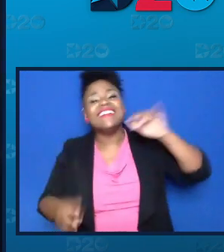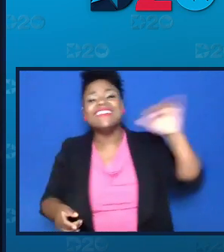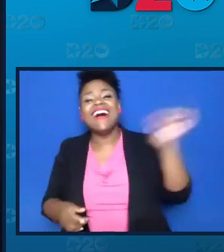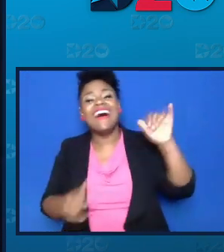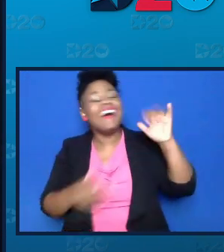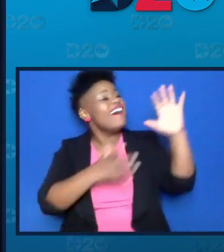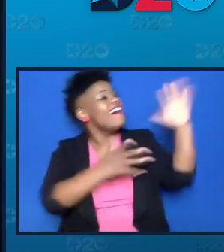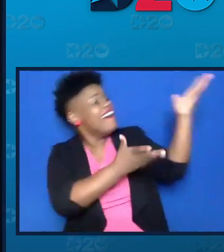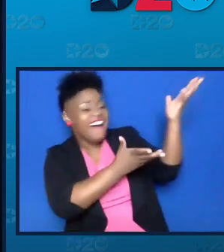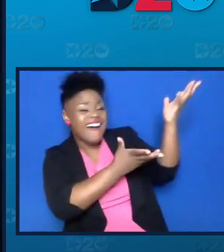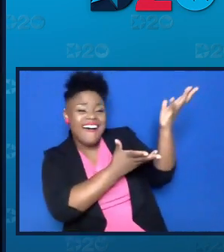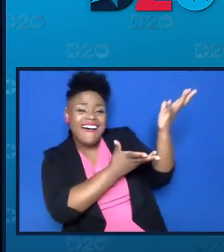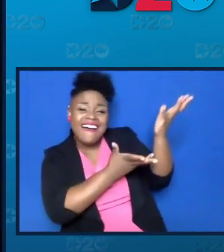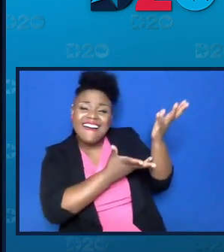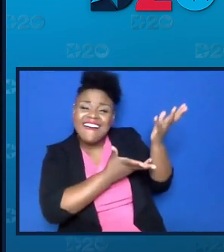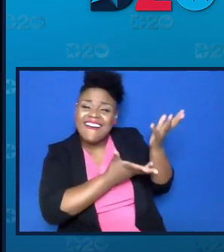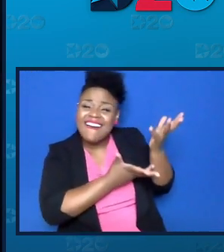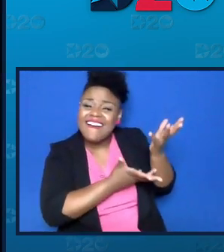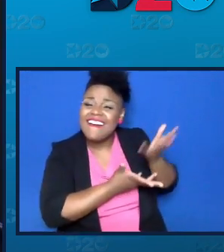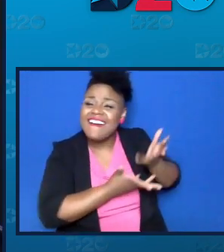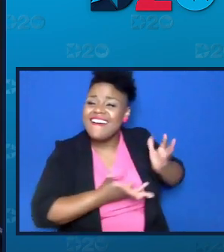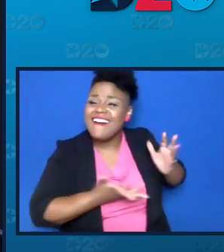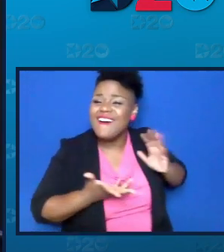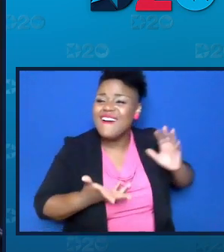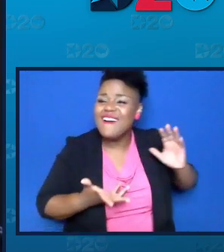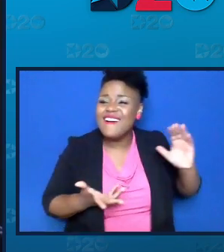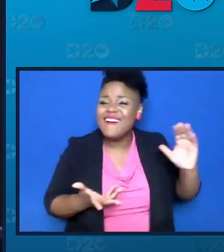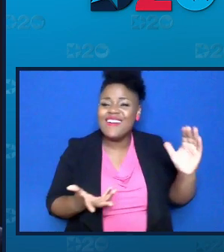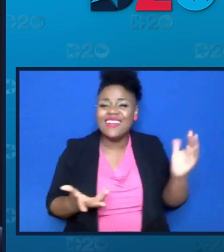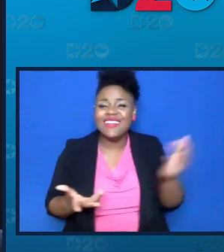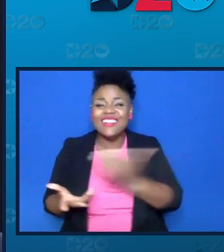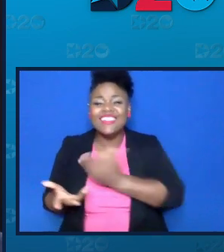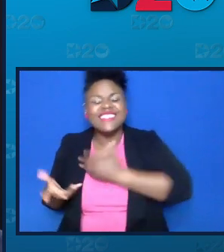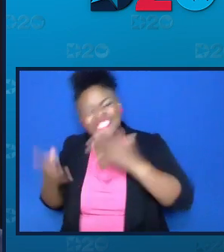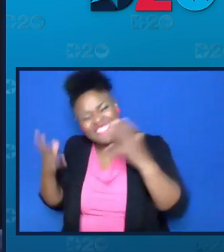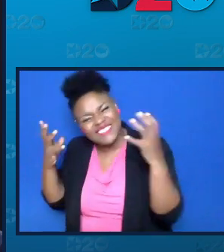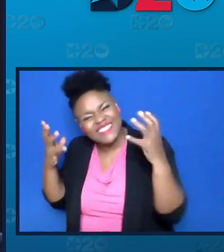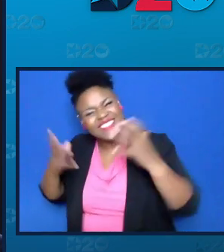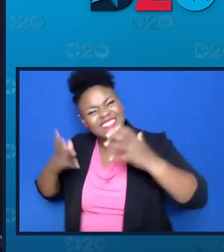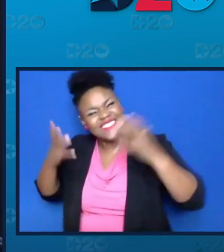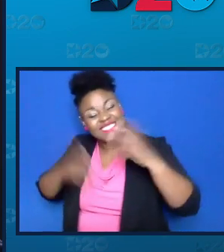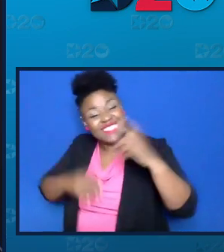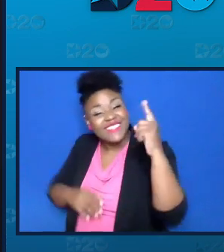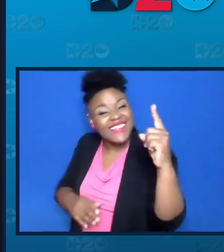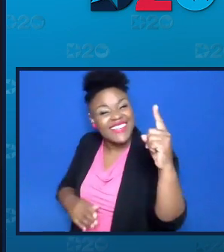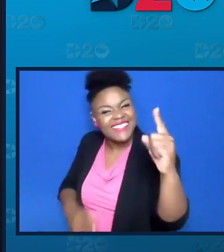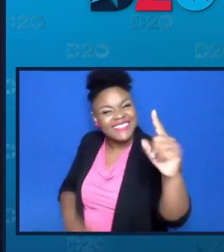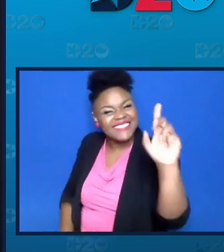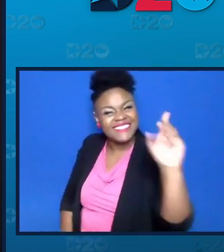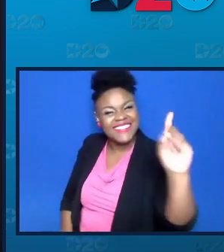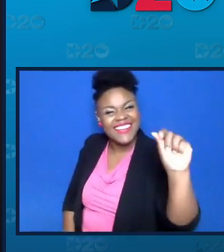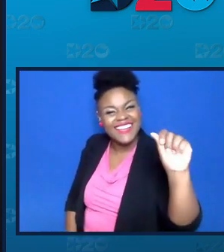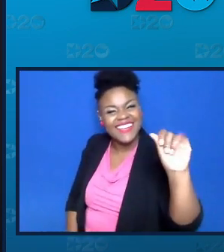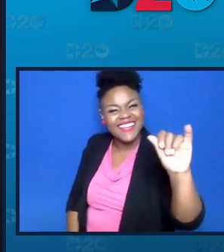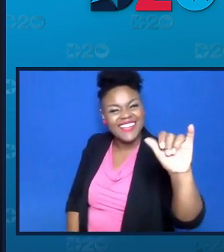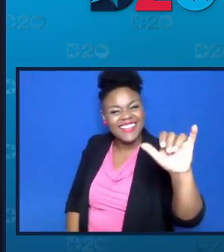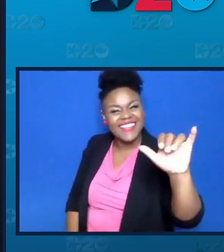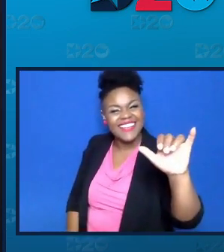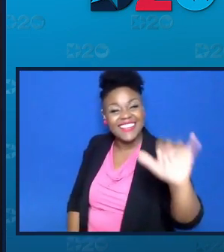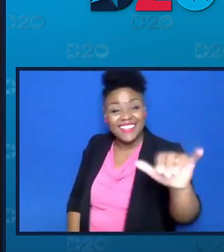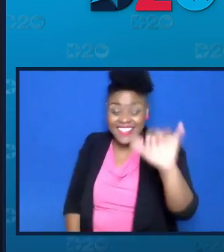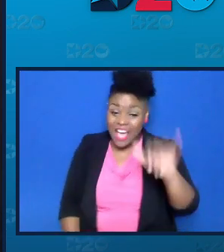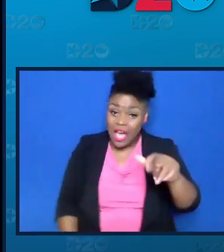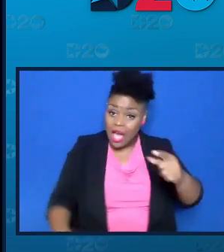be ours. Oh, one day, when the war is